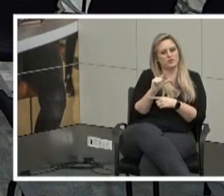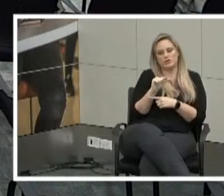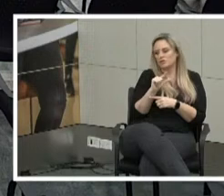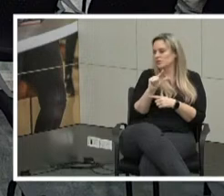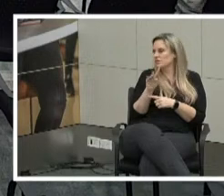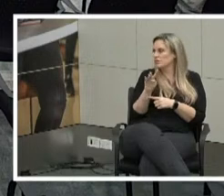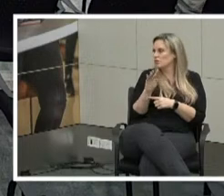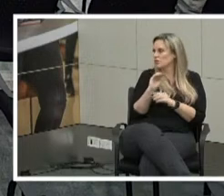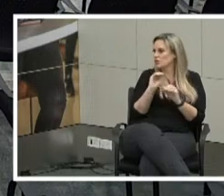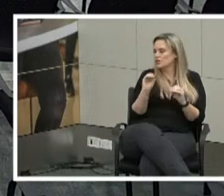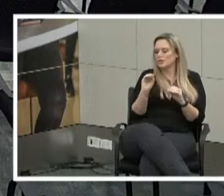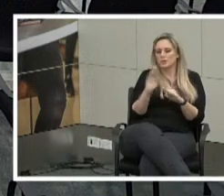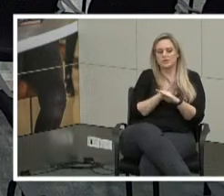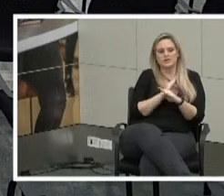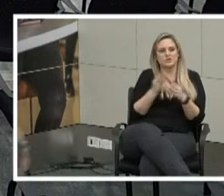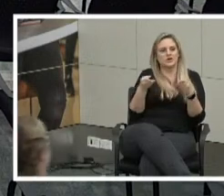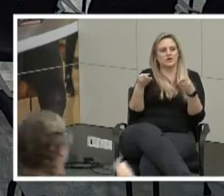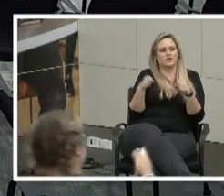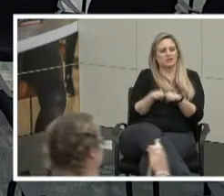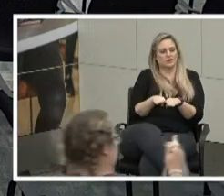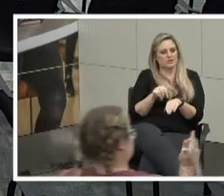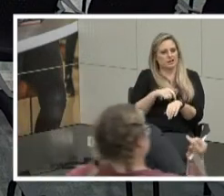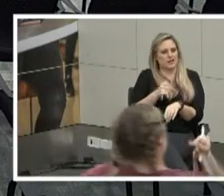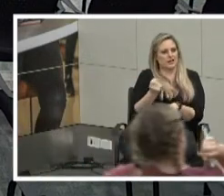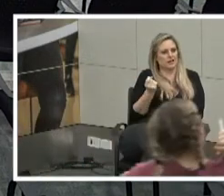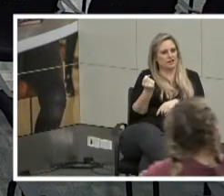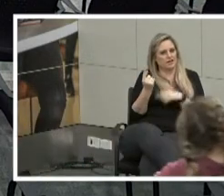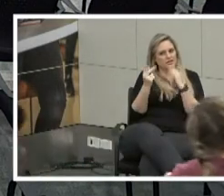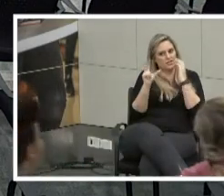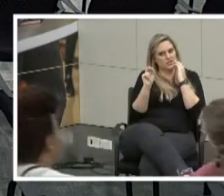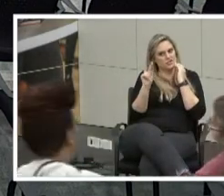further business this meeting is officially adjourned at 11:32